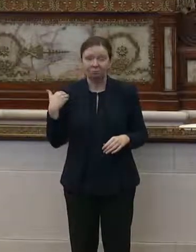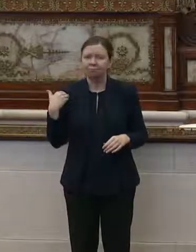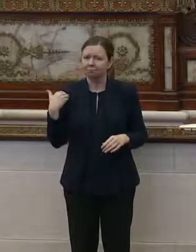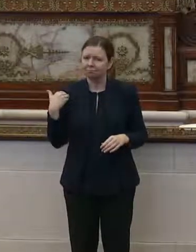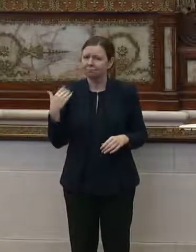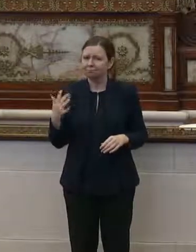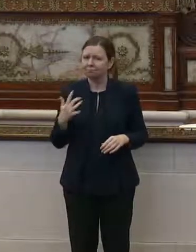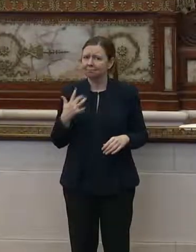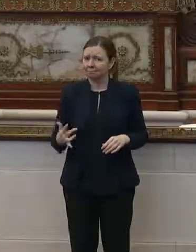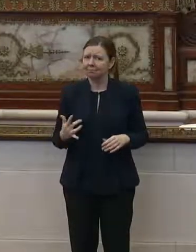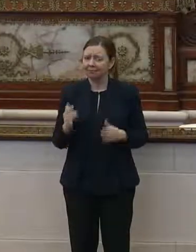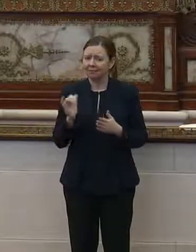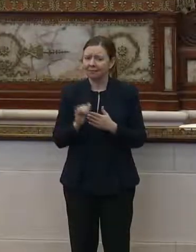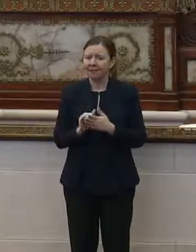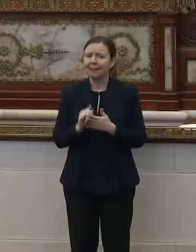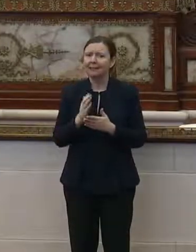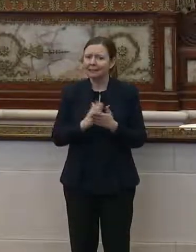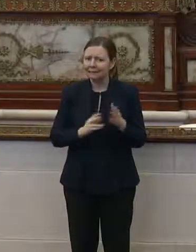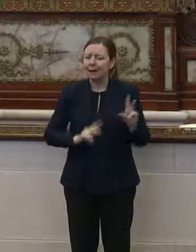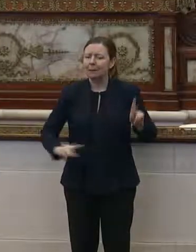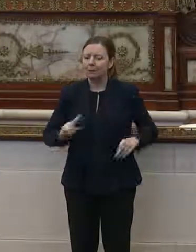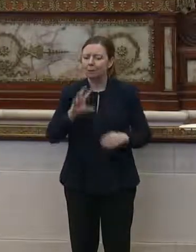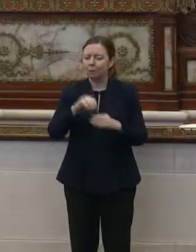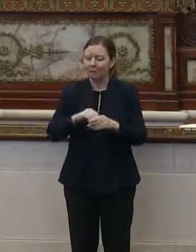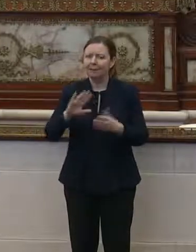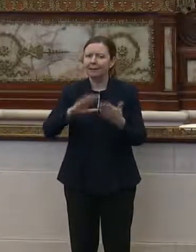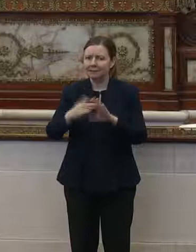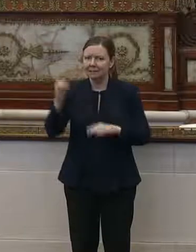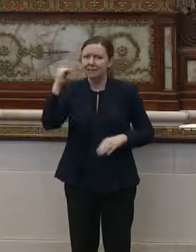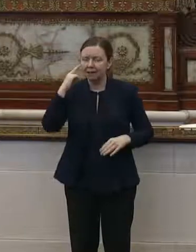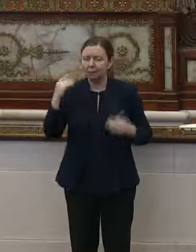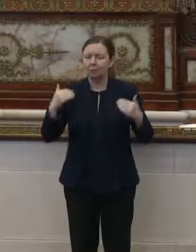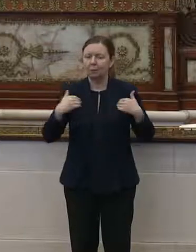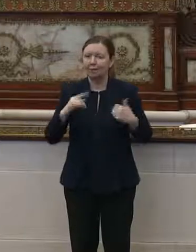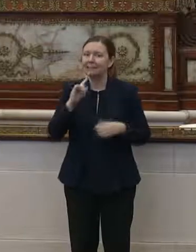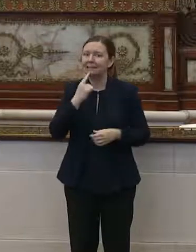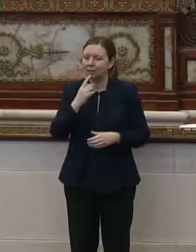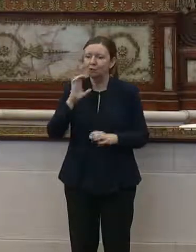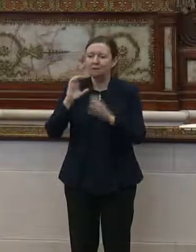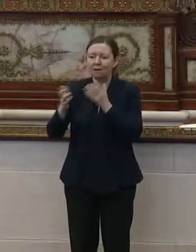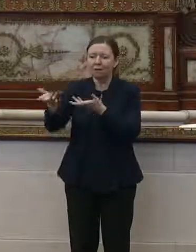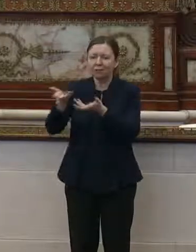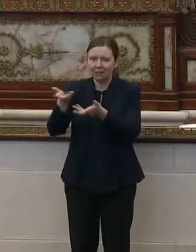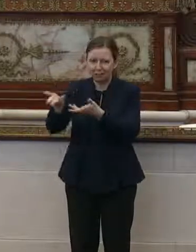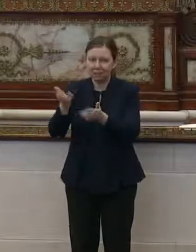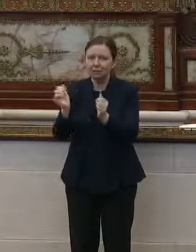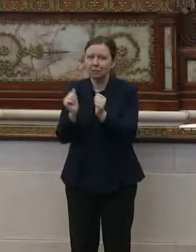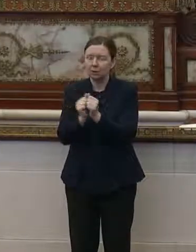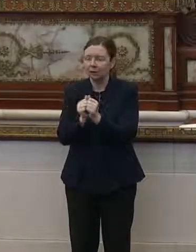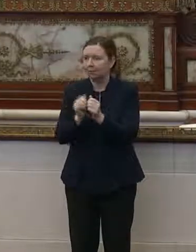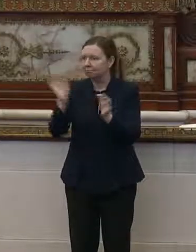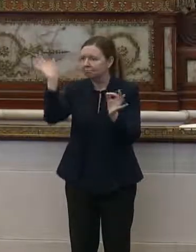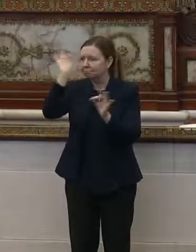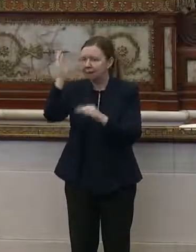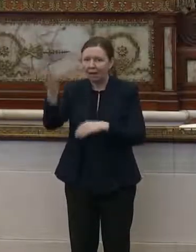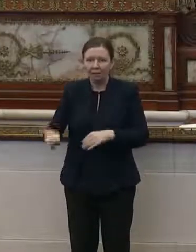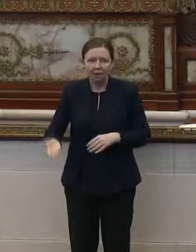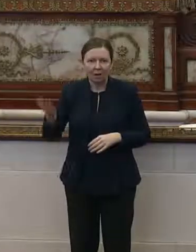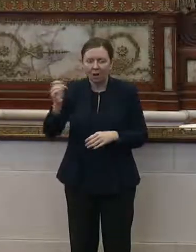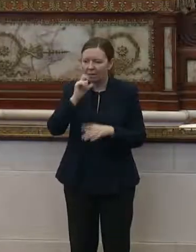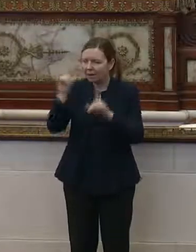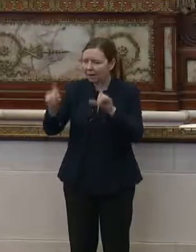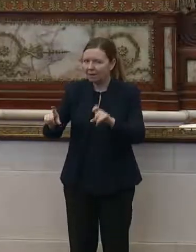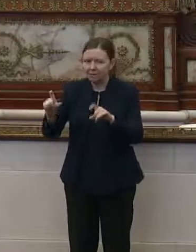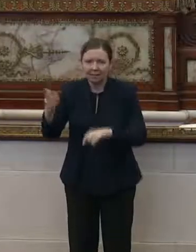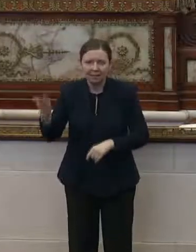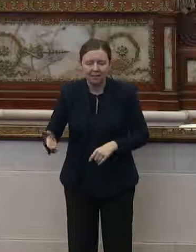highly likely that at least some people within city government were having serious conversations with an unknown, untested,